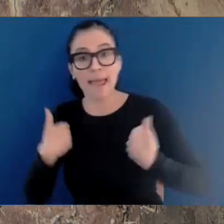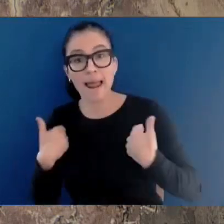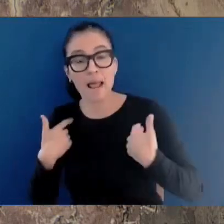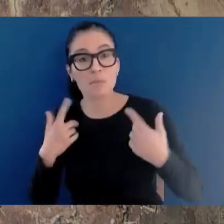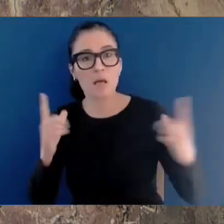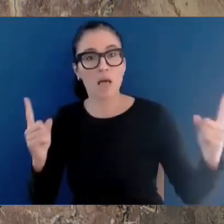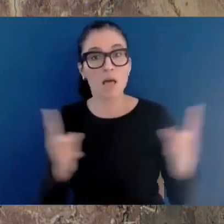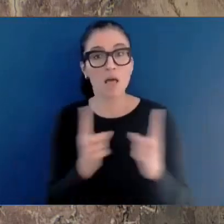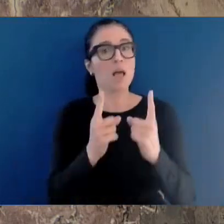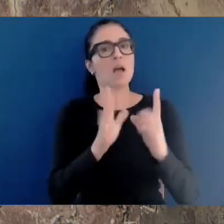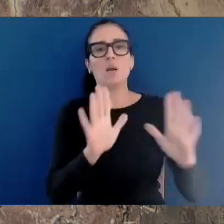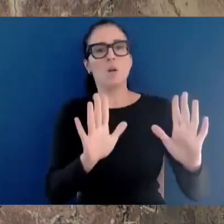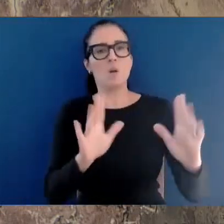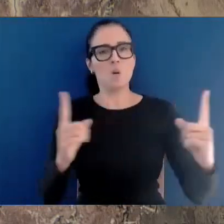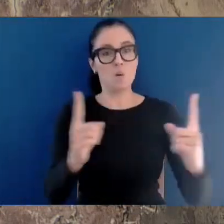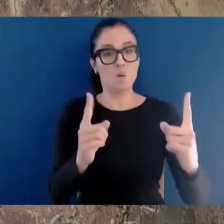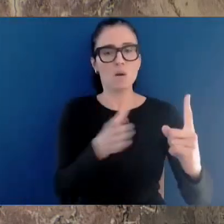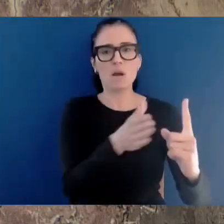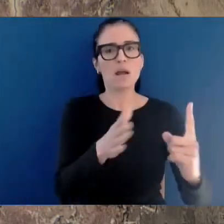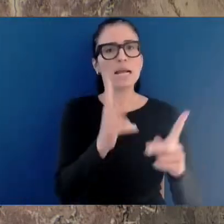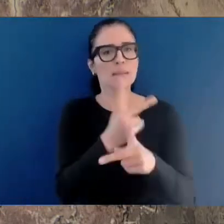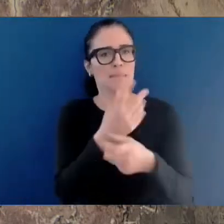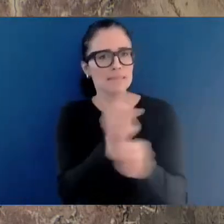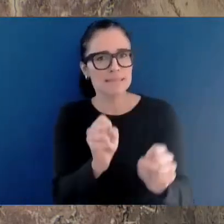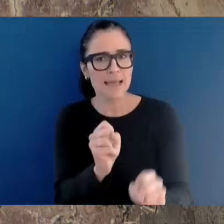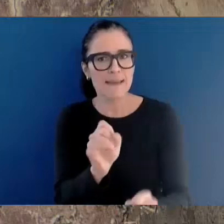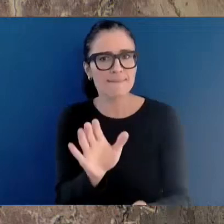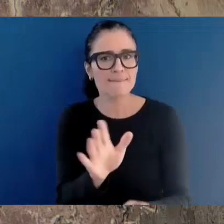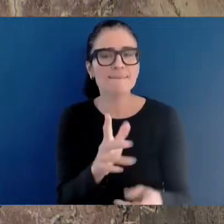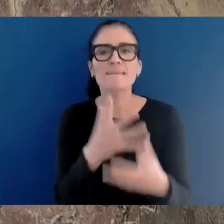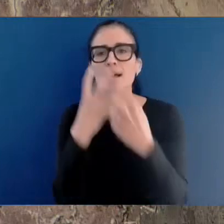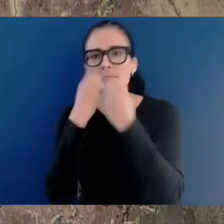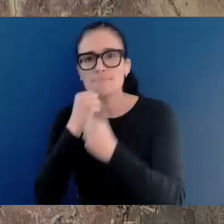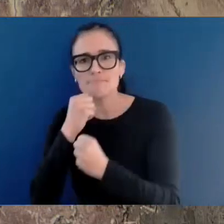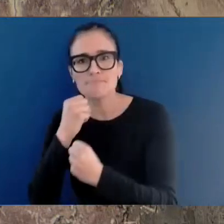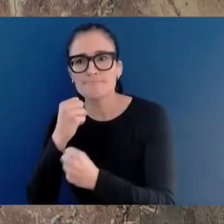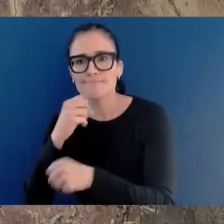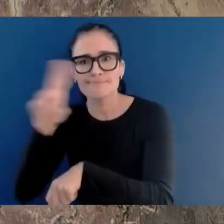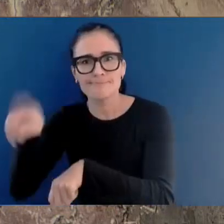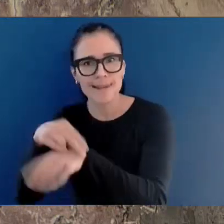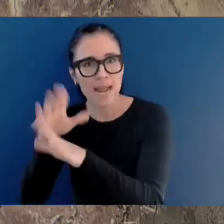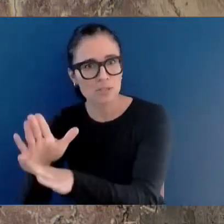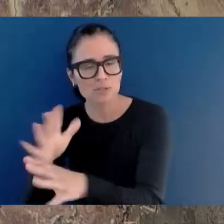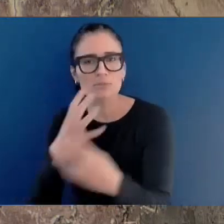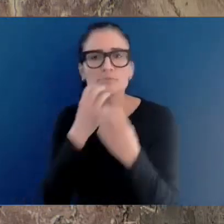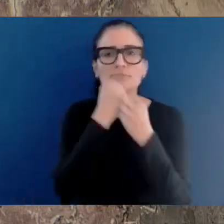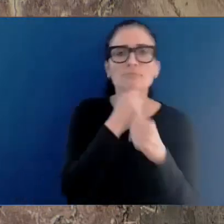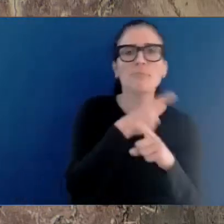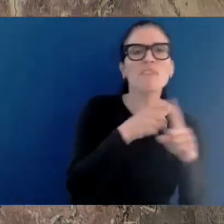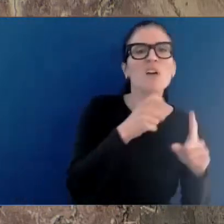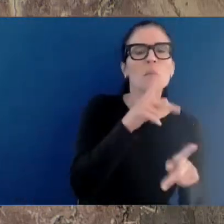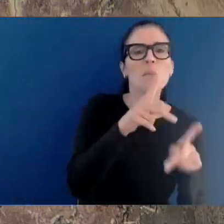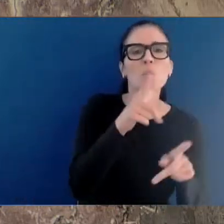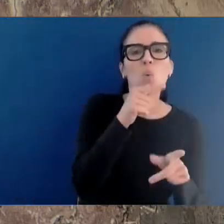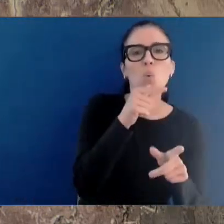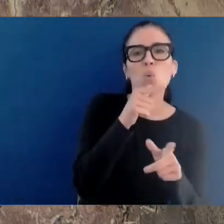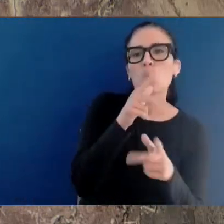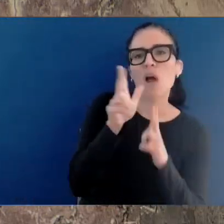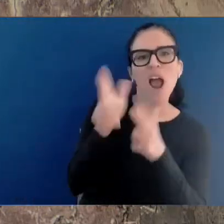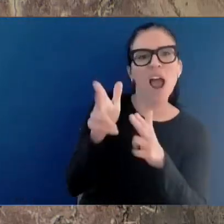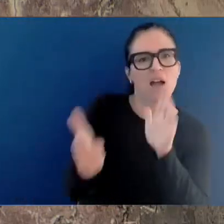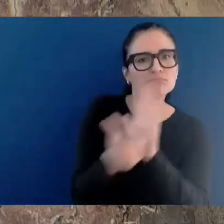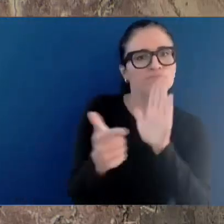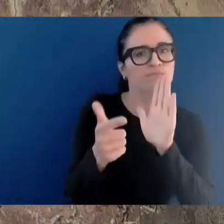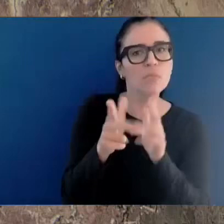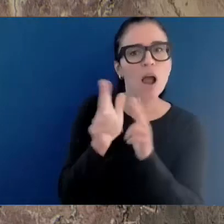nature against poachers and others are dedicated. They're the furthest thing possible